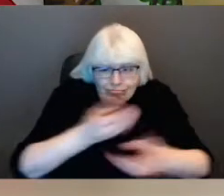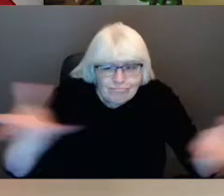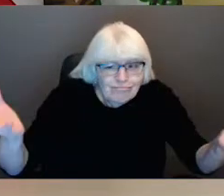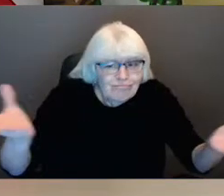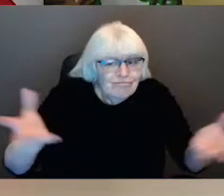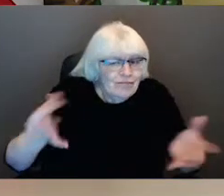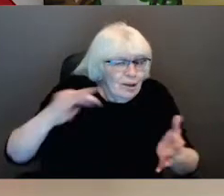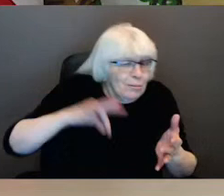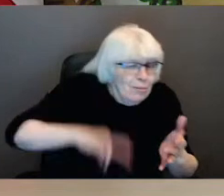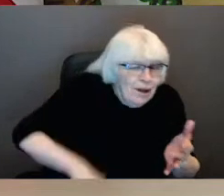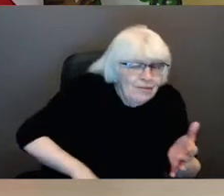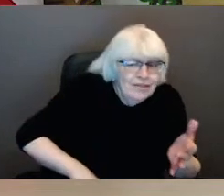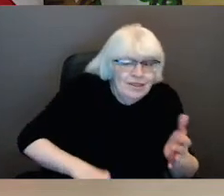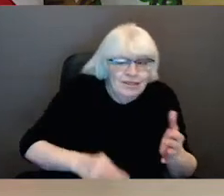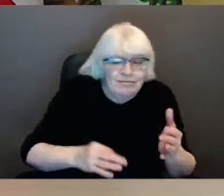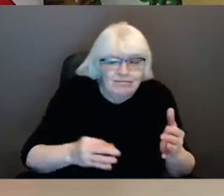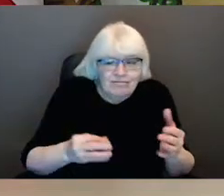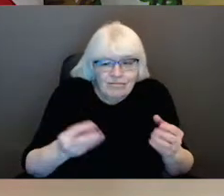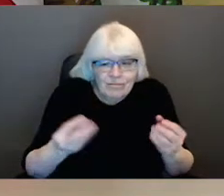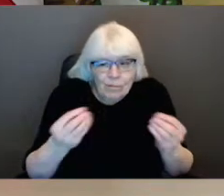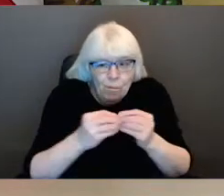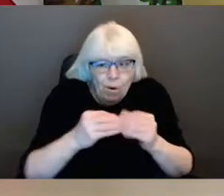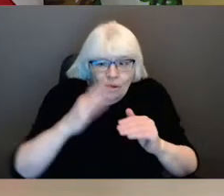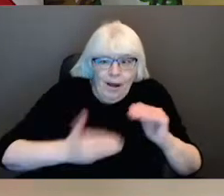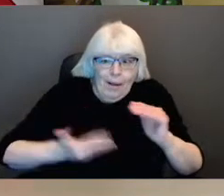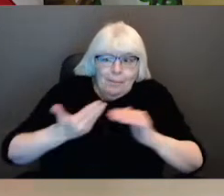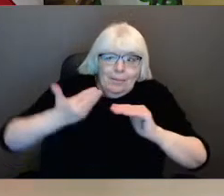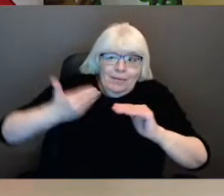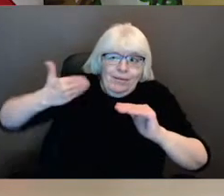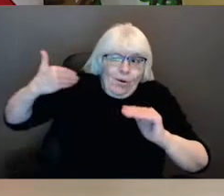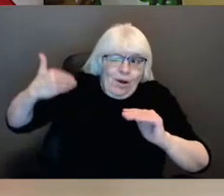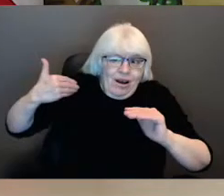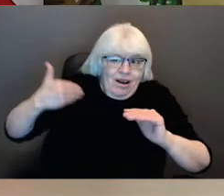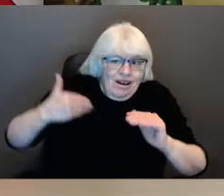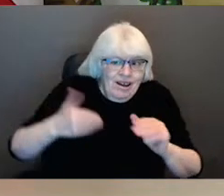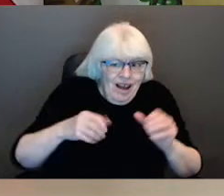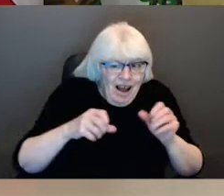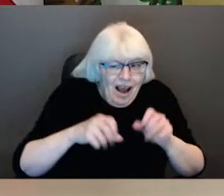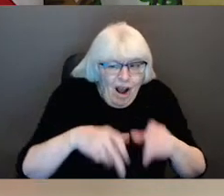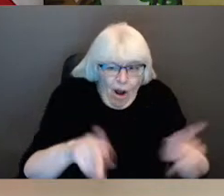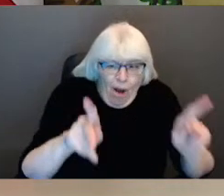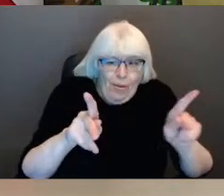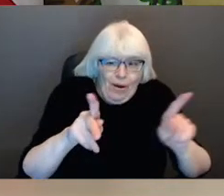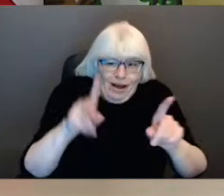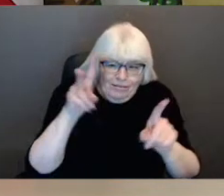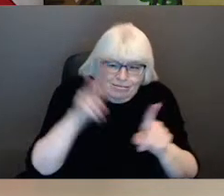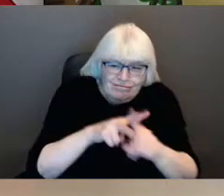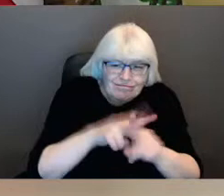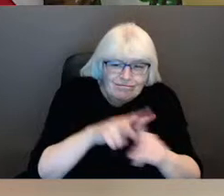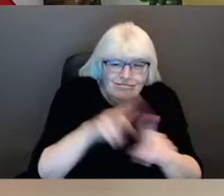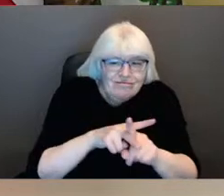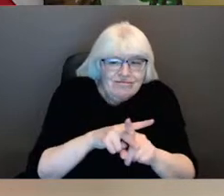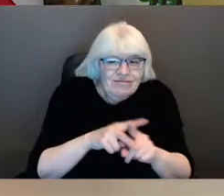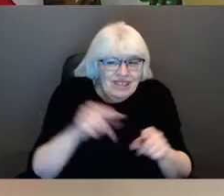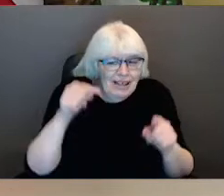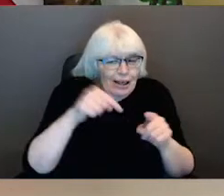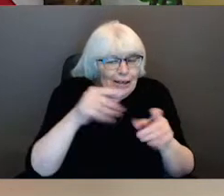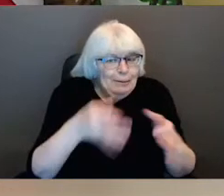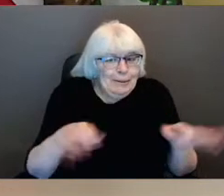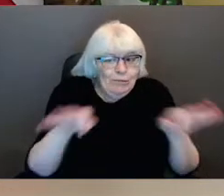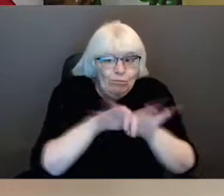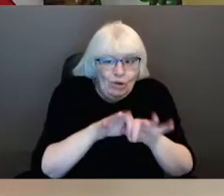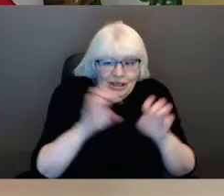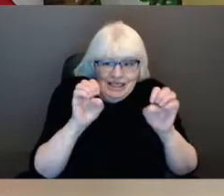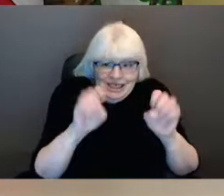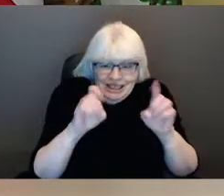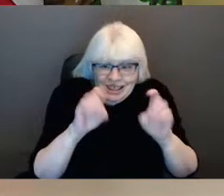I guess, which is kind of the opportunity to book appointments and just kind of weekly notifications around how important that is.